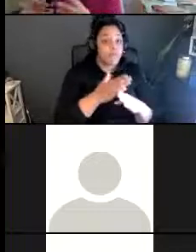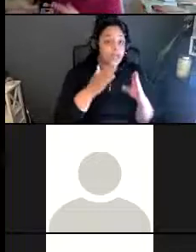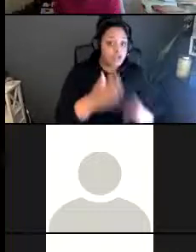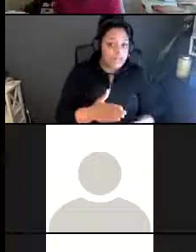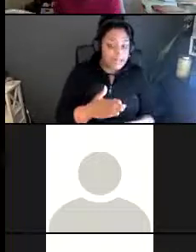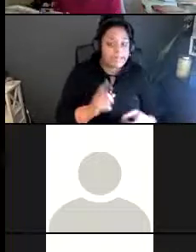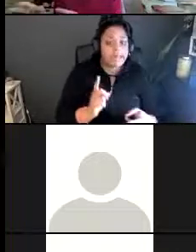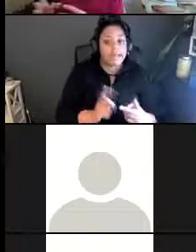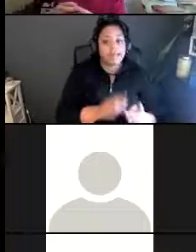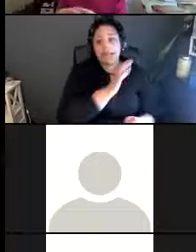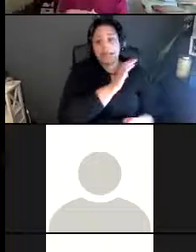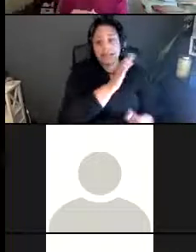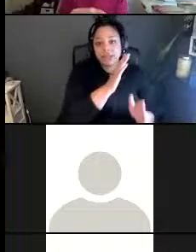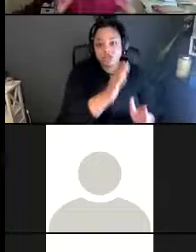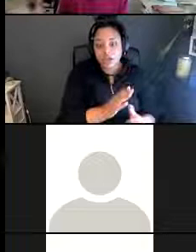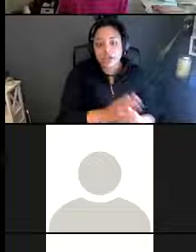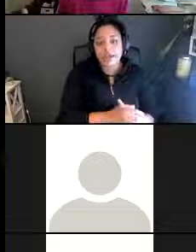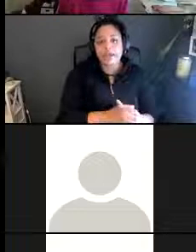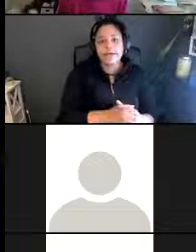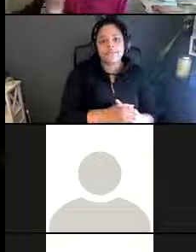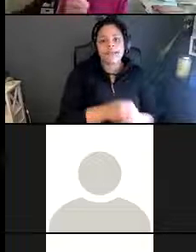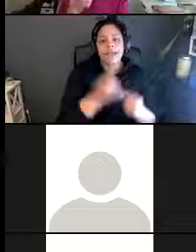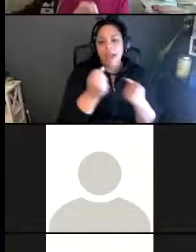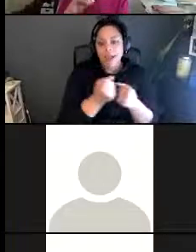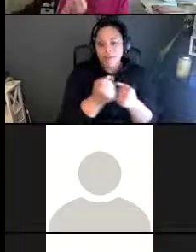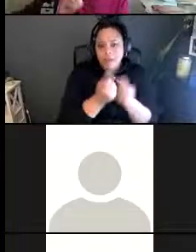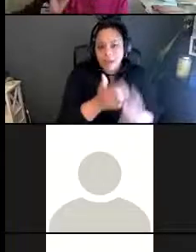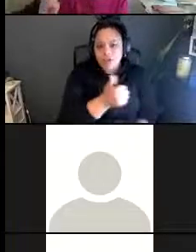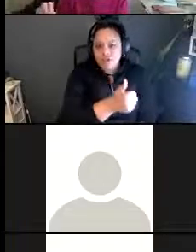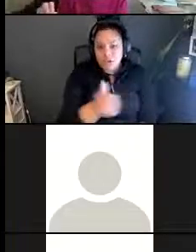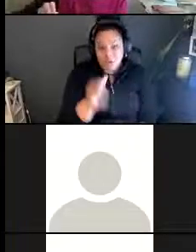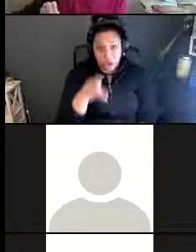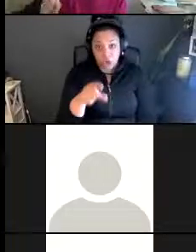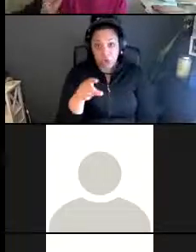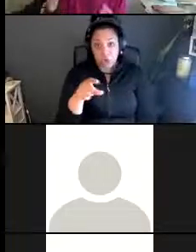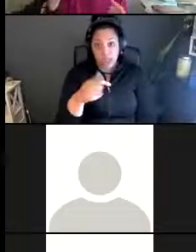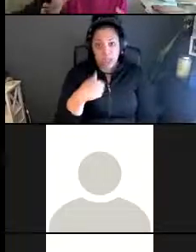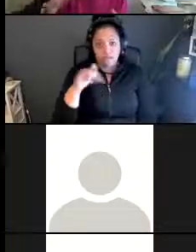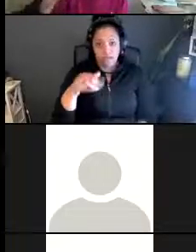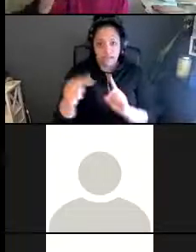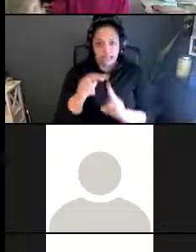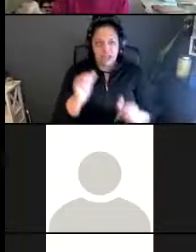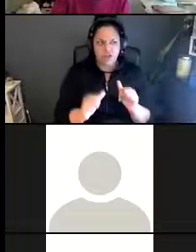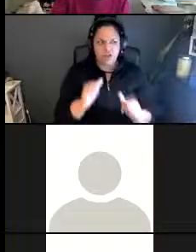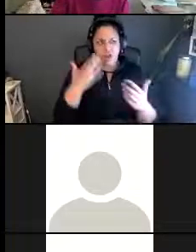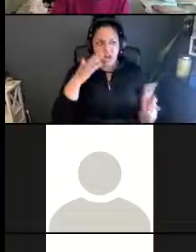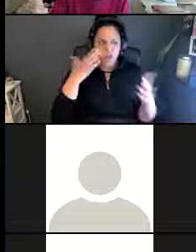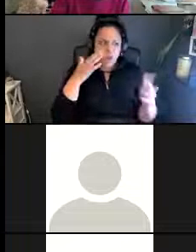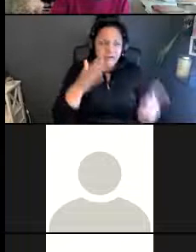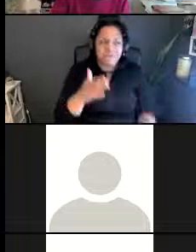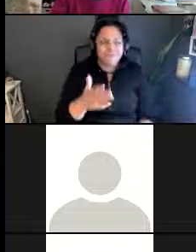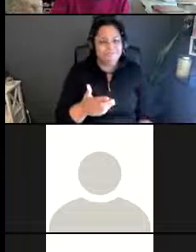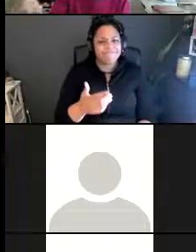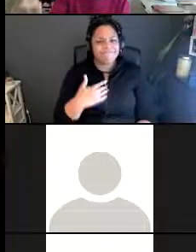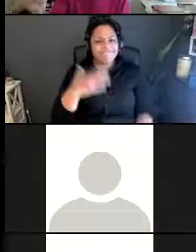a clinician or an advocate, take a not knowing stance? I don't know what's